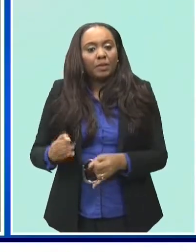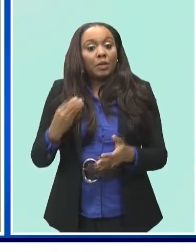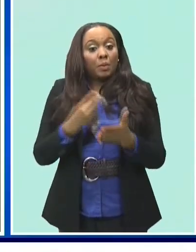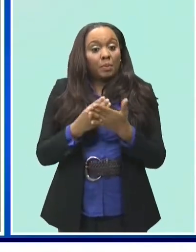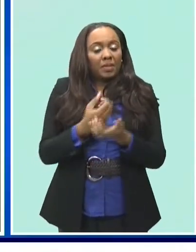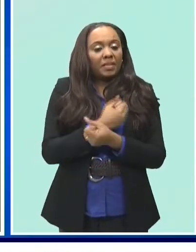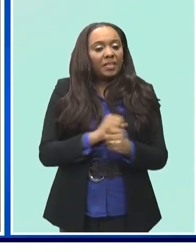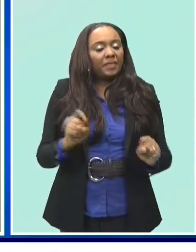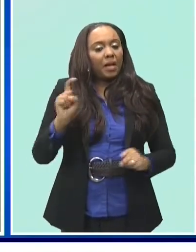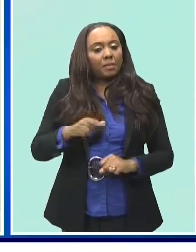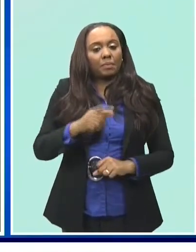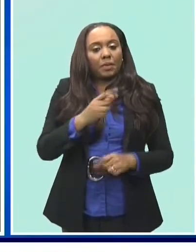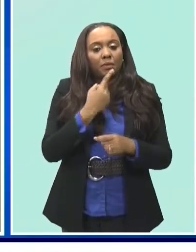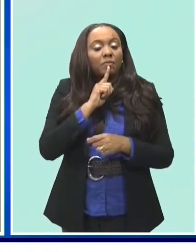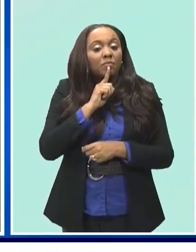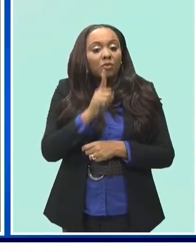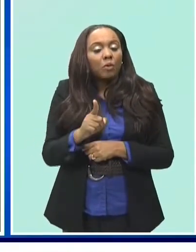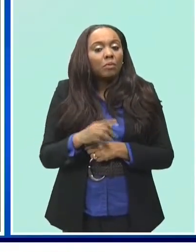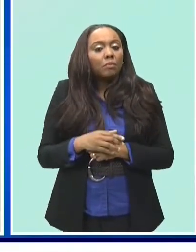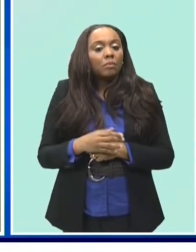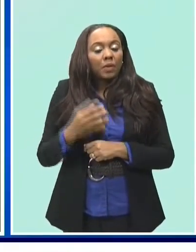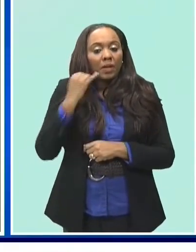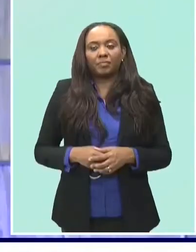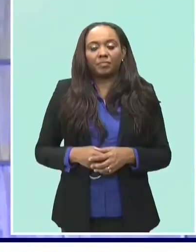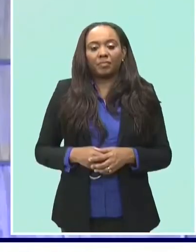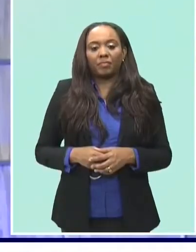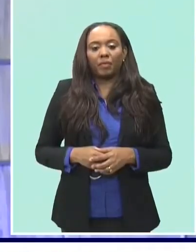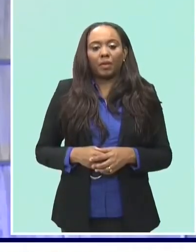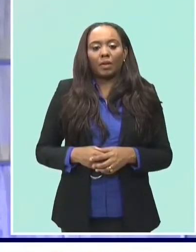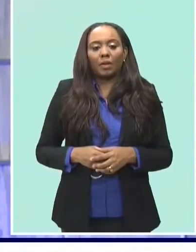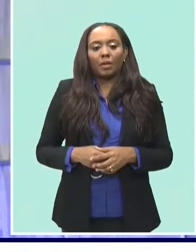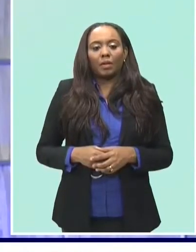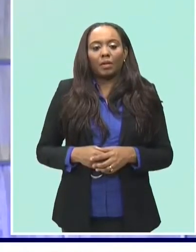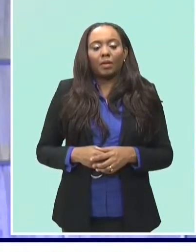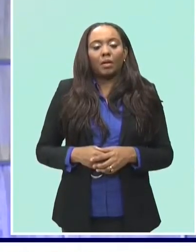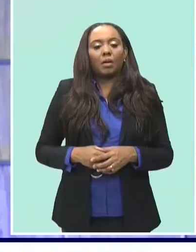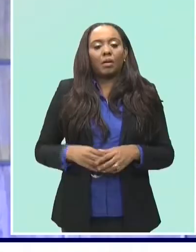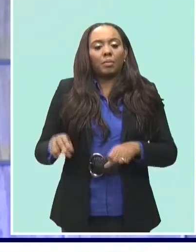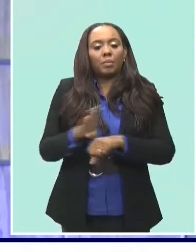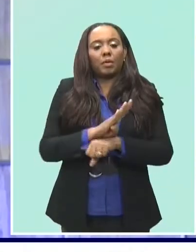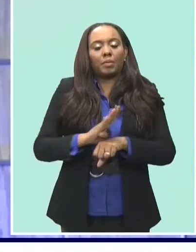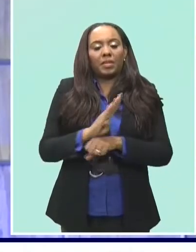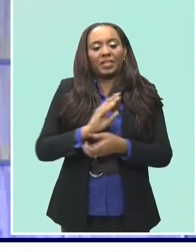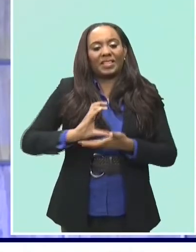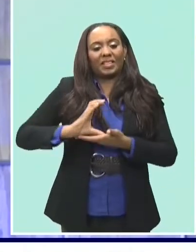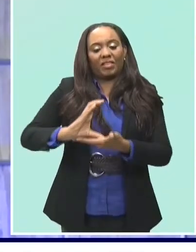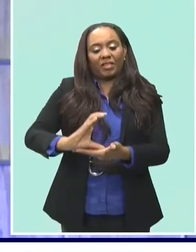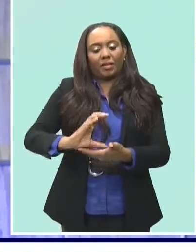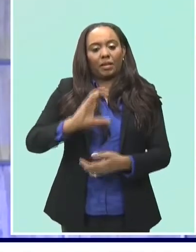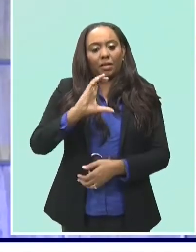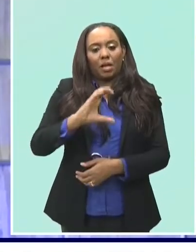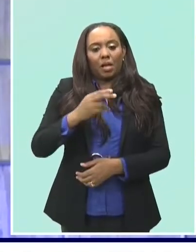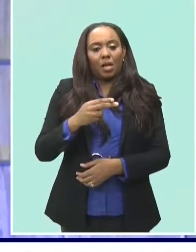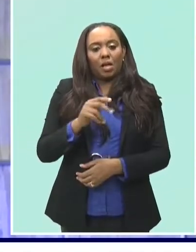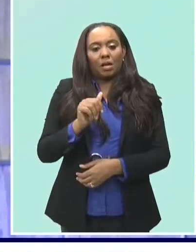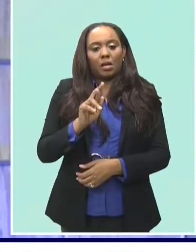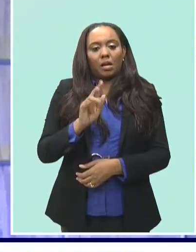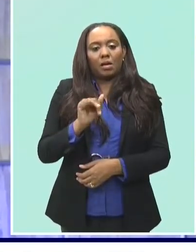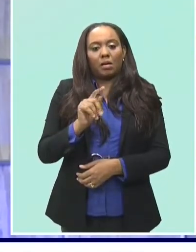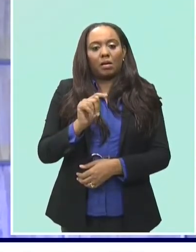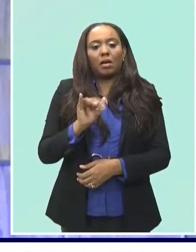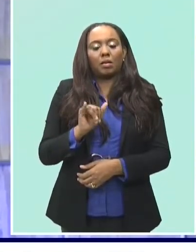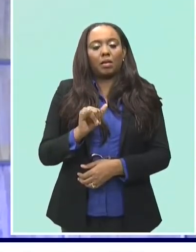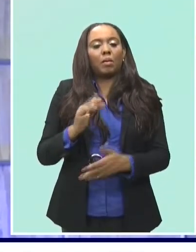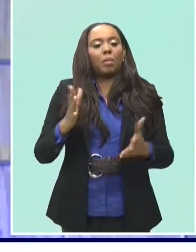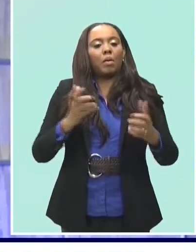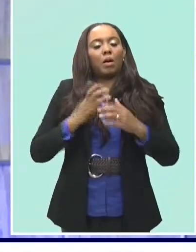because otherwise we're going to be incurring these expenses. A Barbadian charity is playing its part in ensuring access to